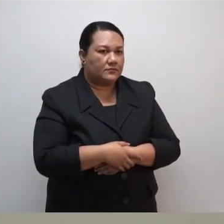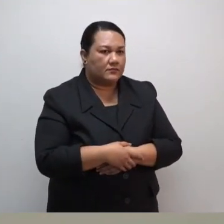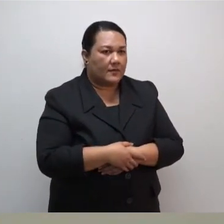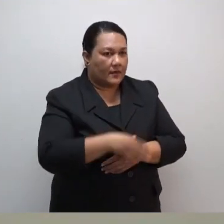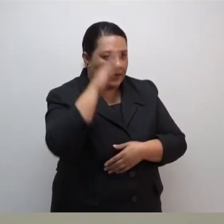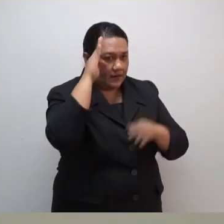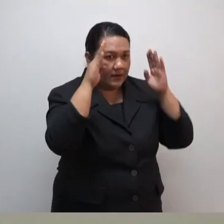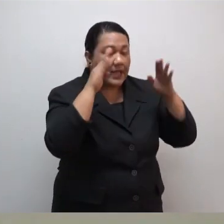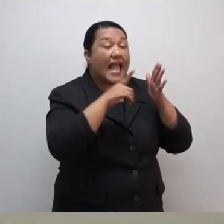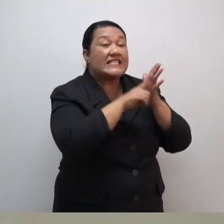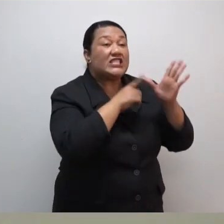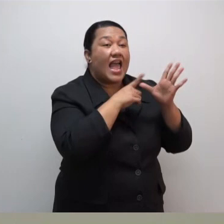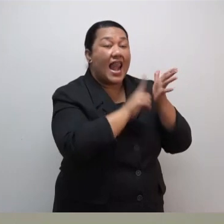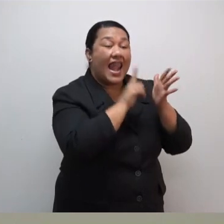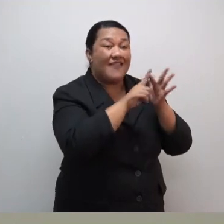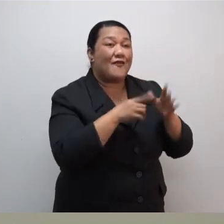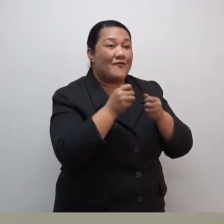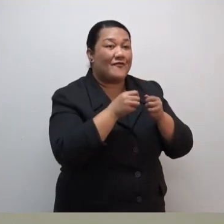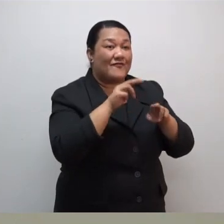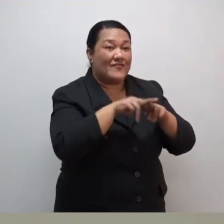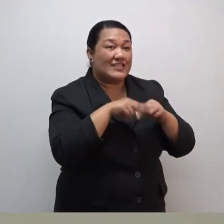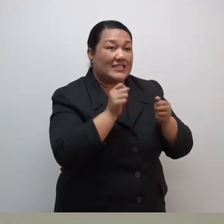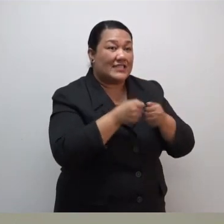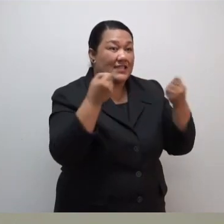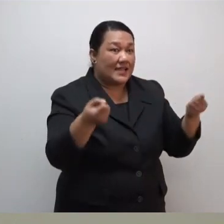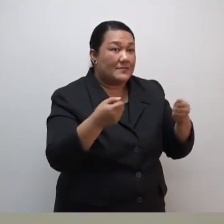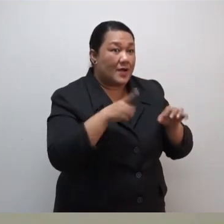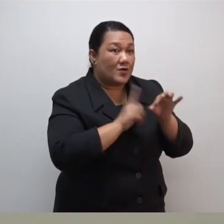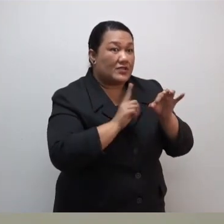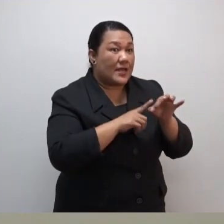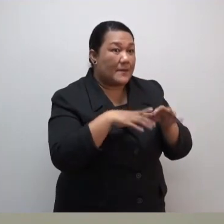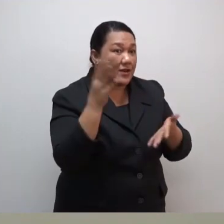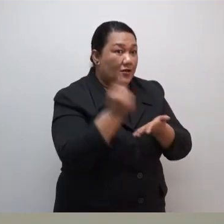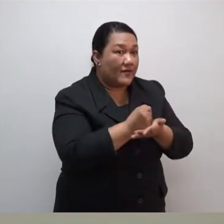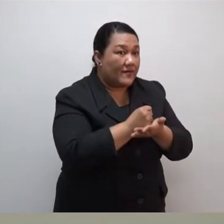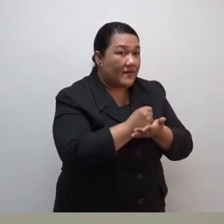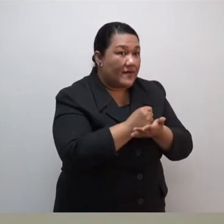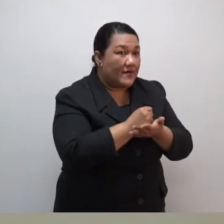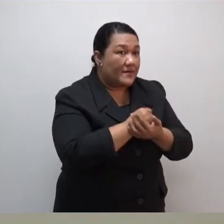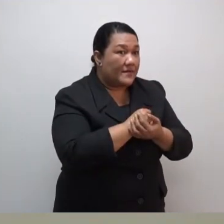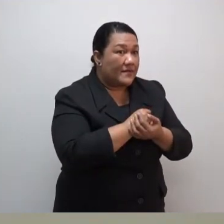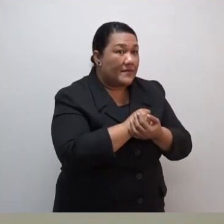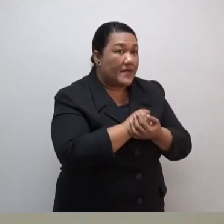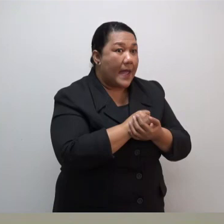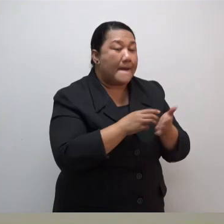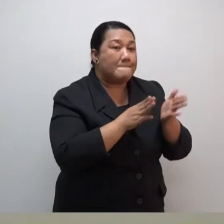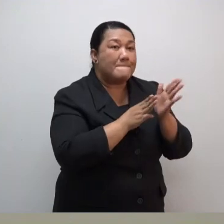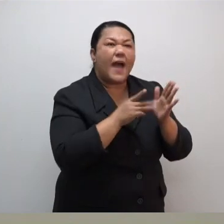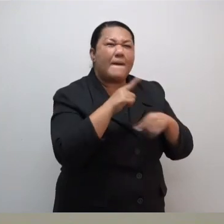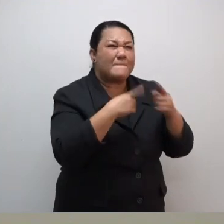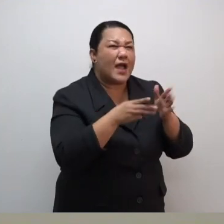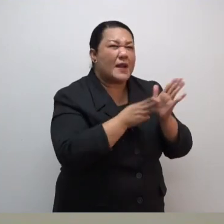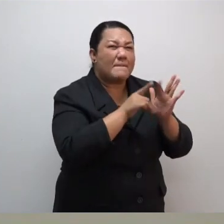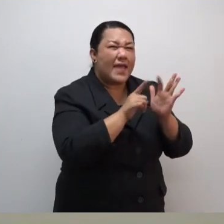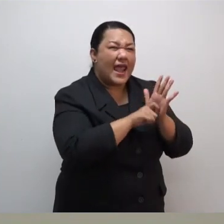Bulose Chale from Fiji Times. Just have a question. Can you confirm if Merseni Vuniwanga, did